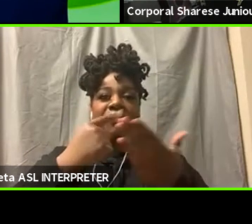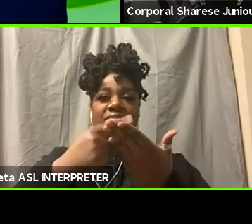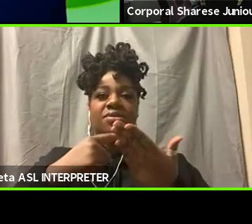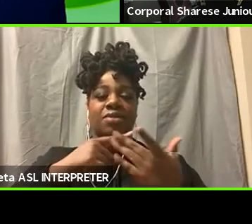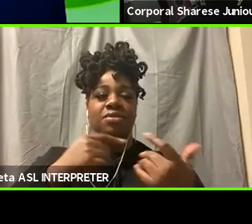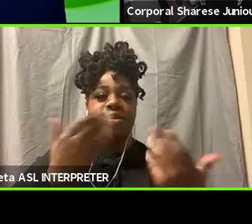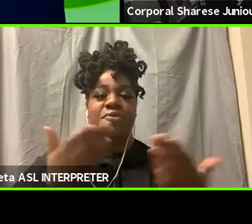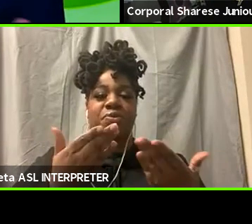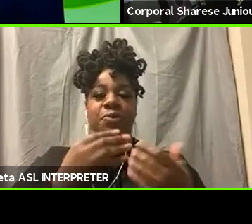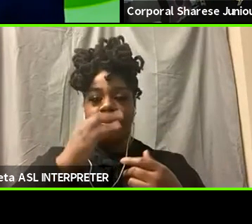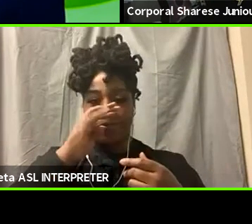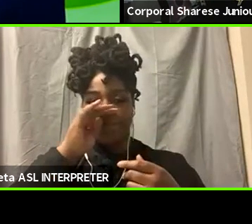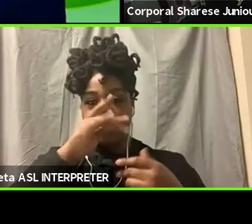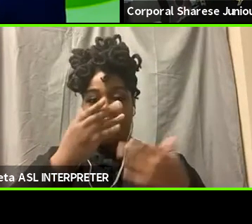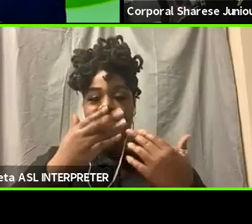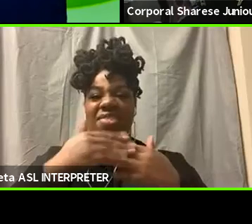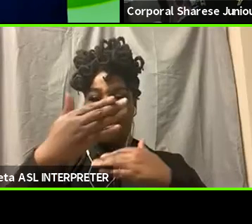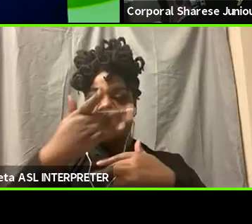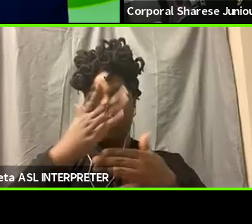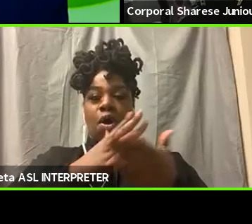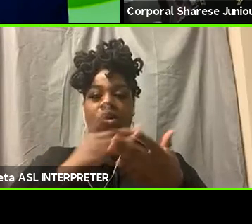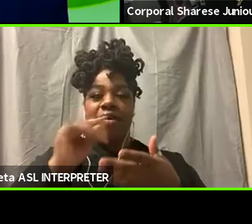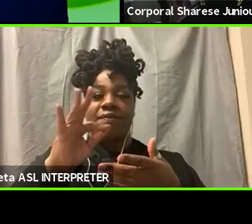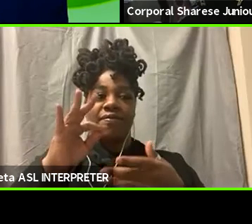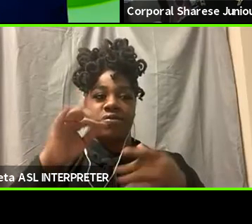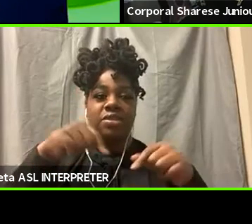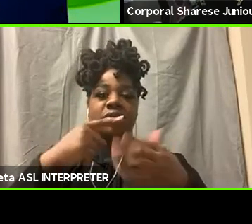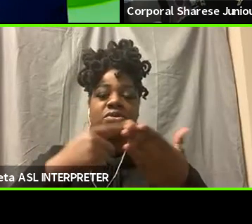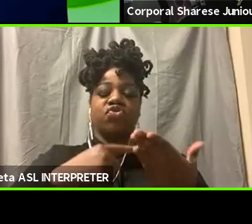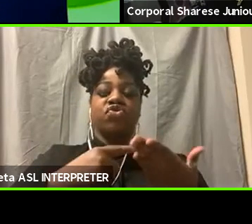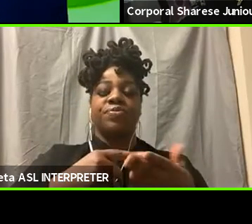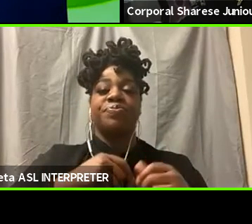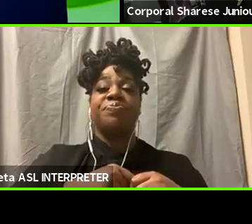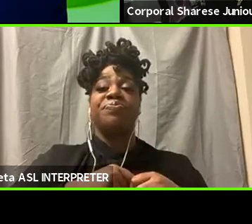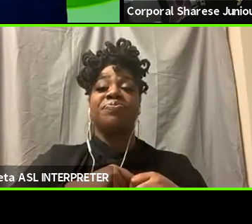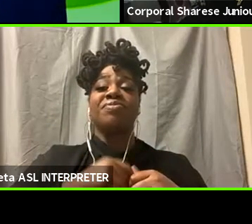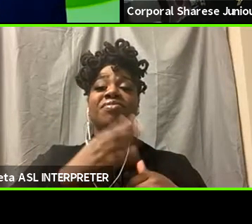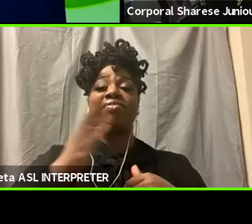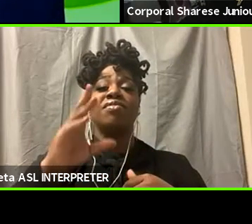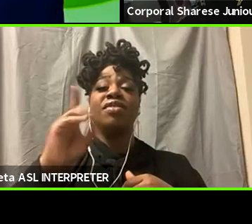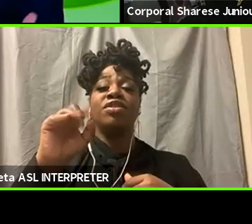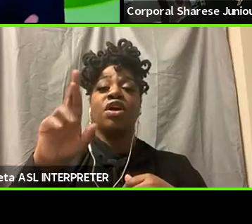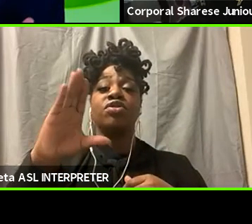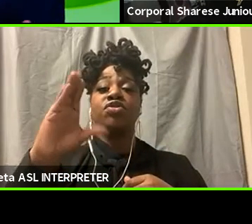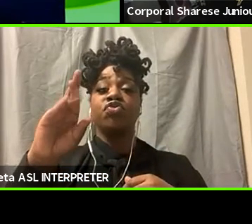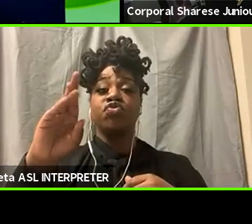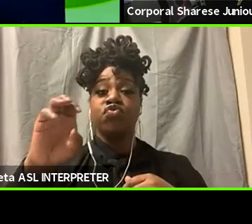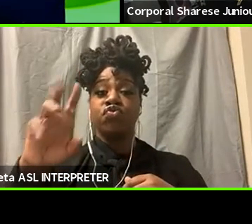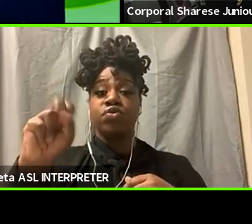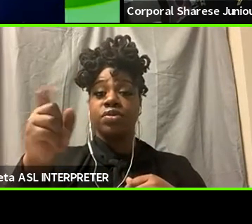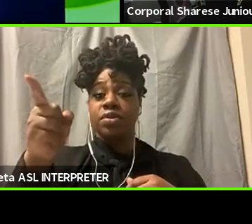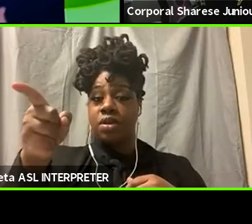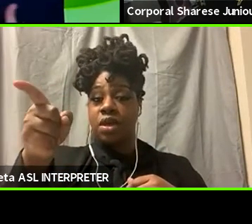session. So Dr. Cruz, Dr. Schreiberg and our previous panelists talked a lot